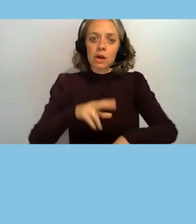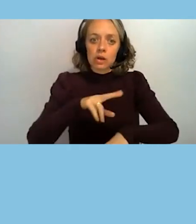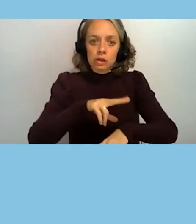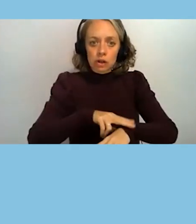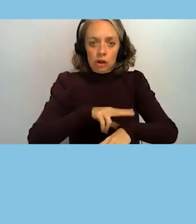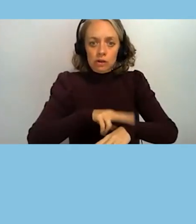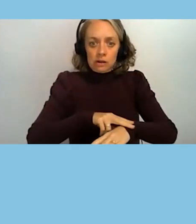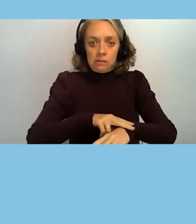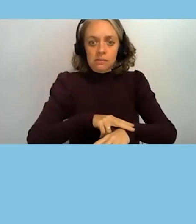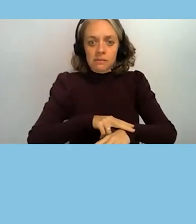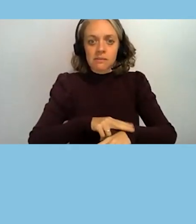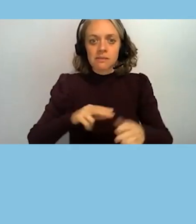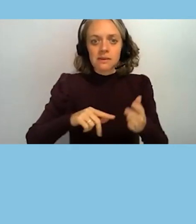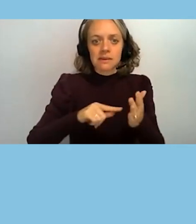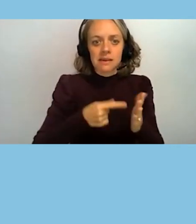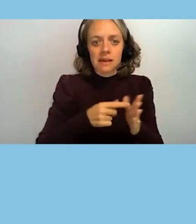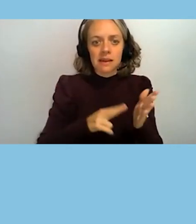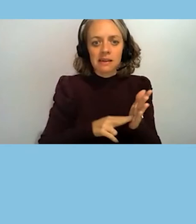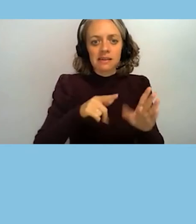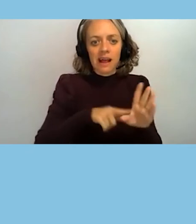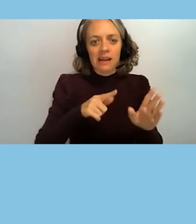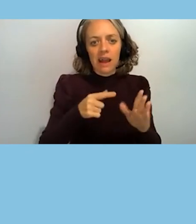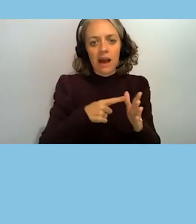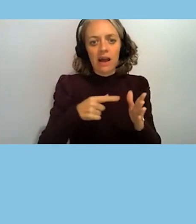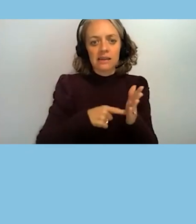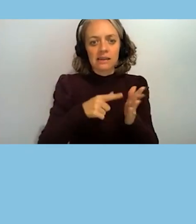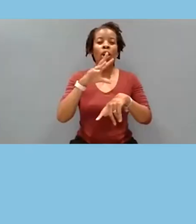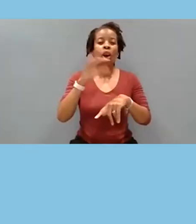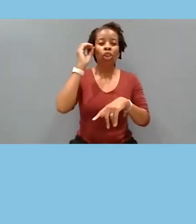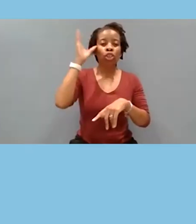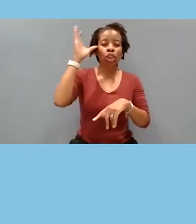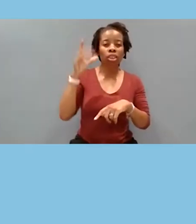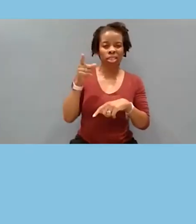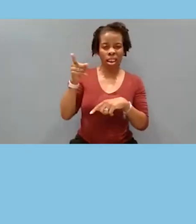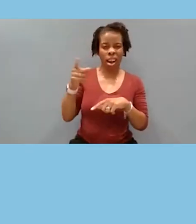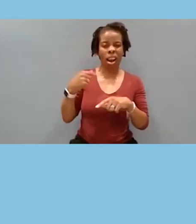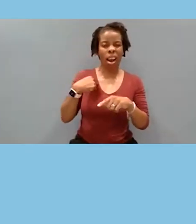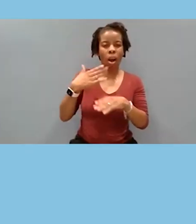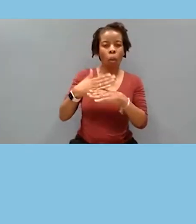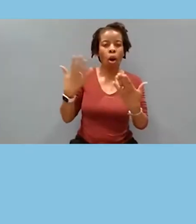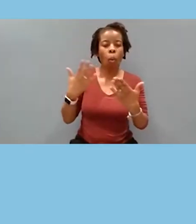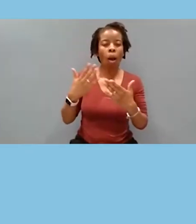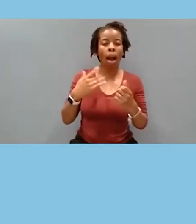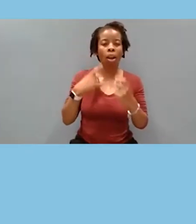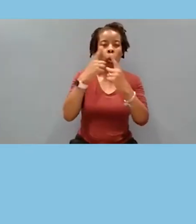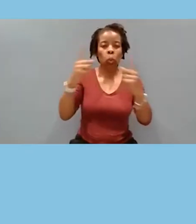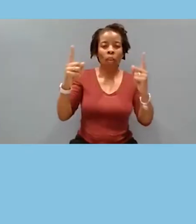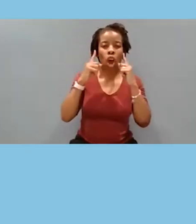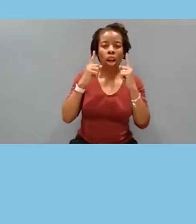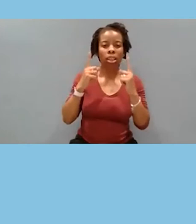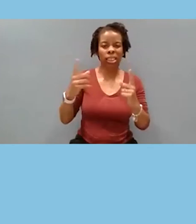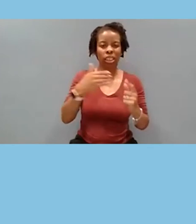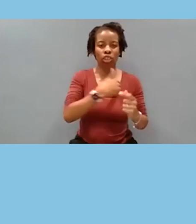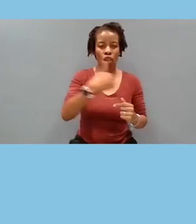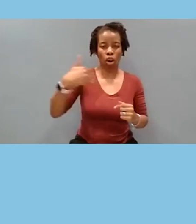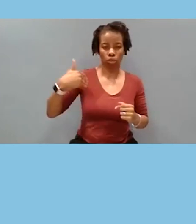professor in social justice education at OISE, that's the Ontario Institute for Studies and Education, at the University of